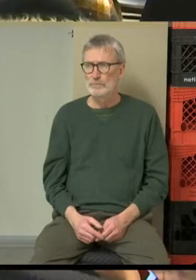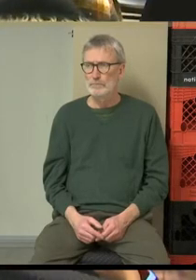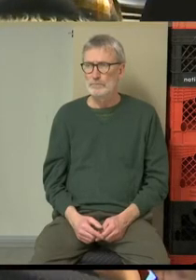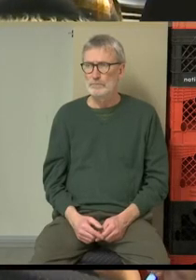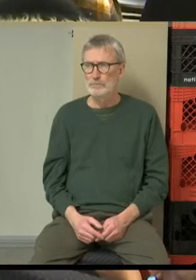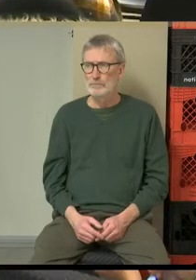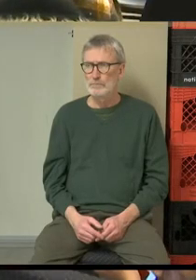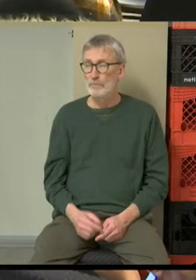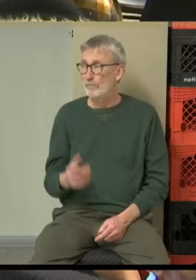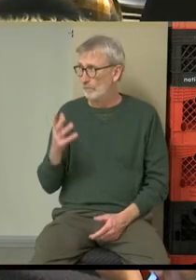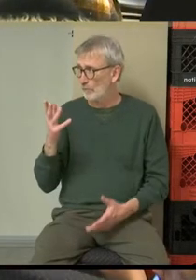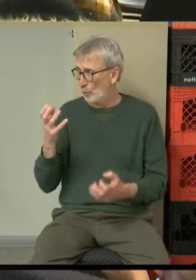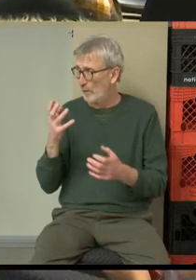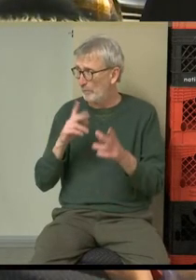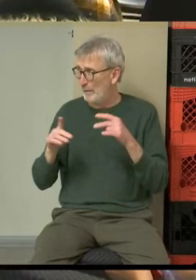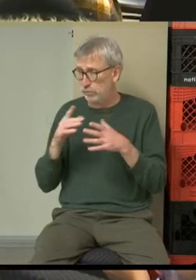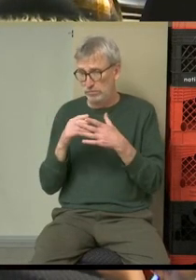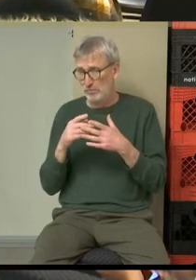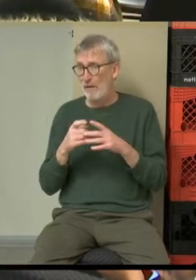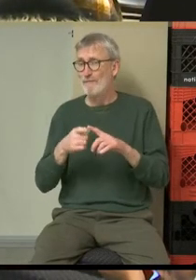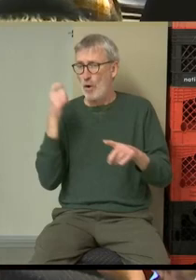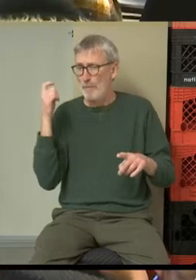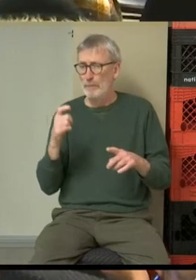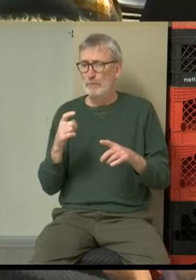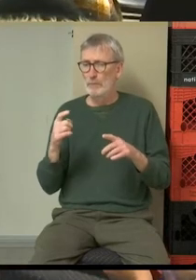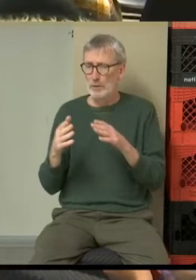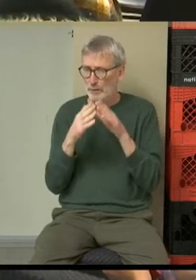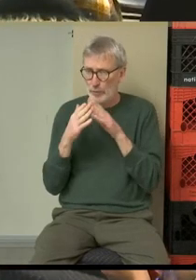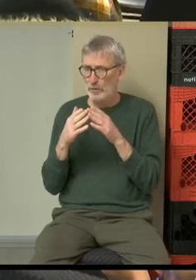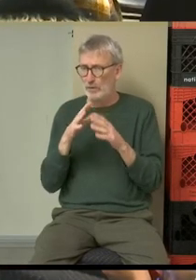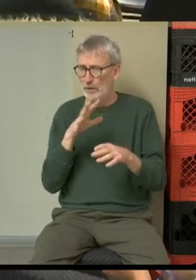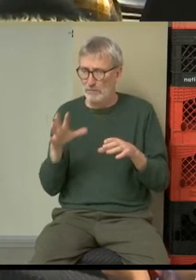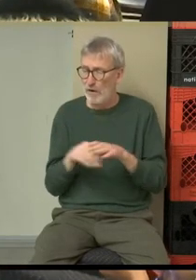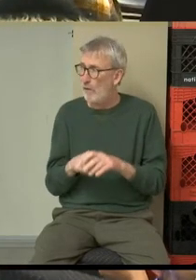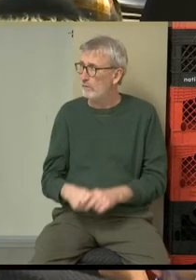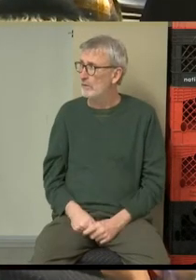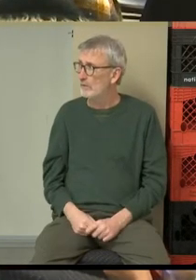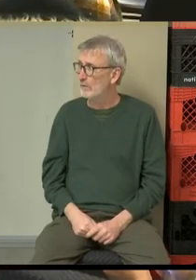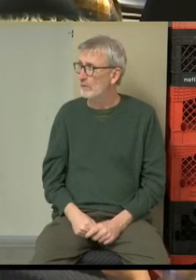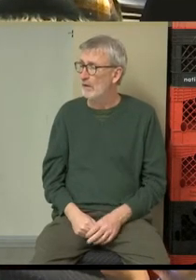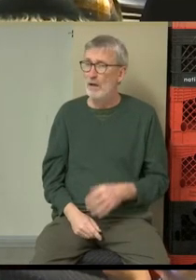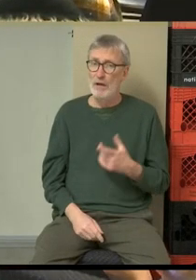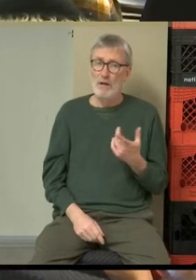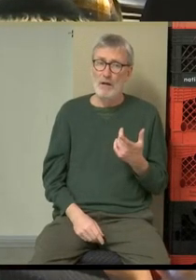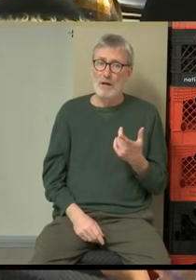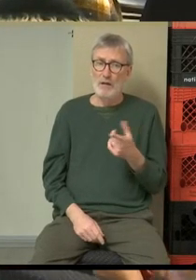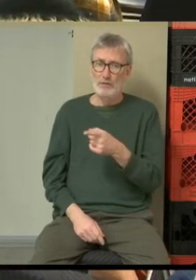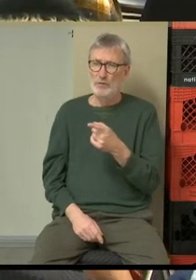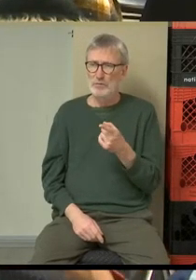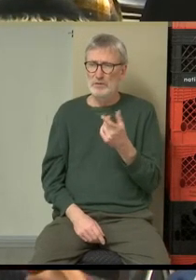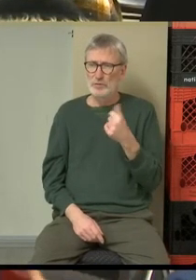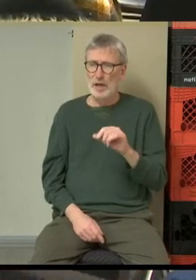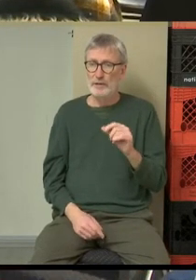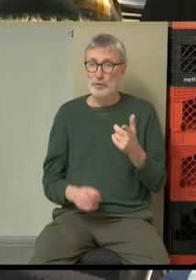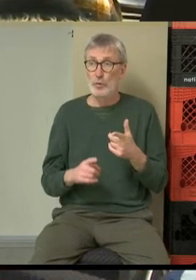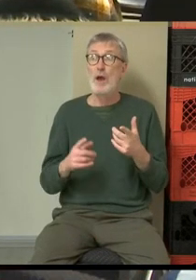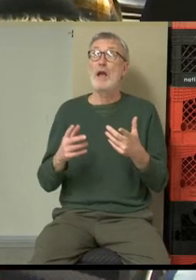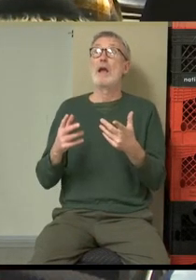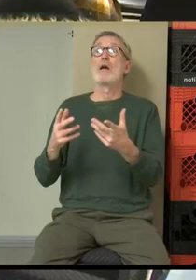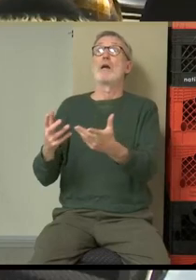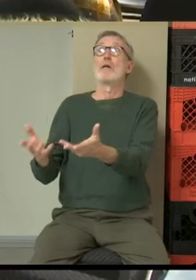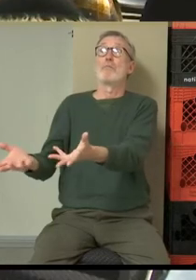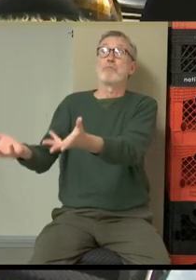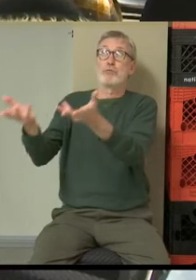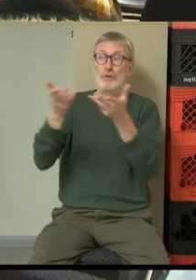with community engagement. Like, I wasn't sure if this was, like, an investment to bring people to this